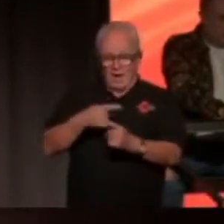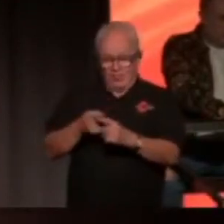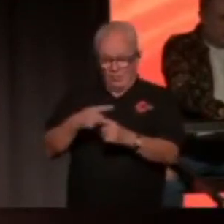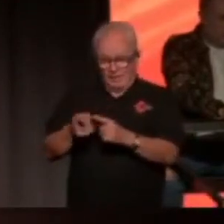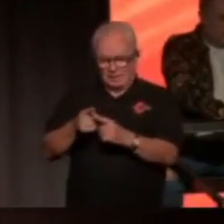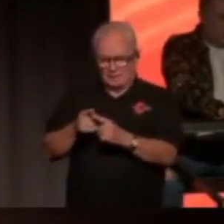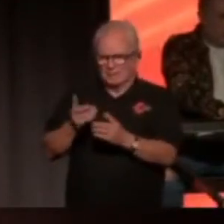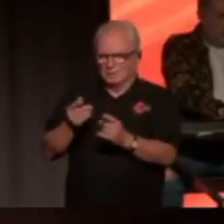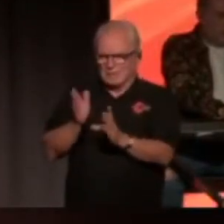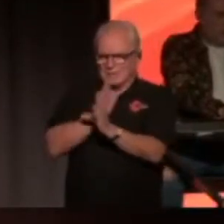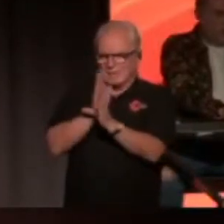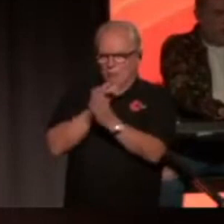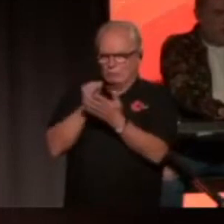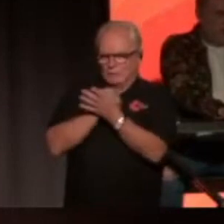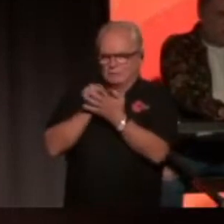There's secret sins,